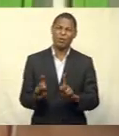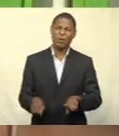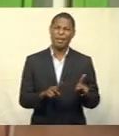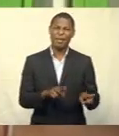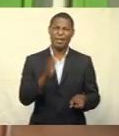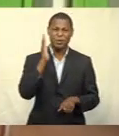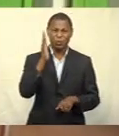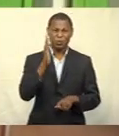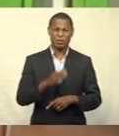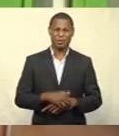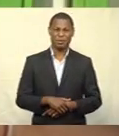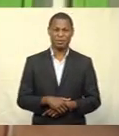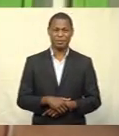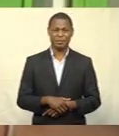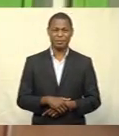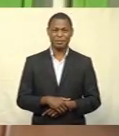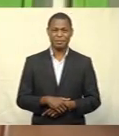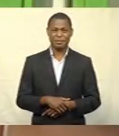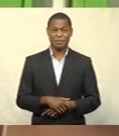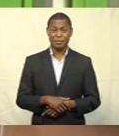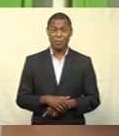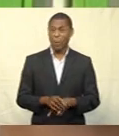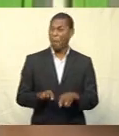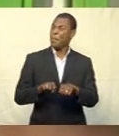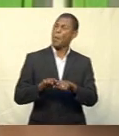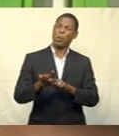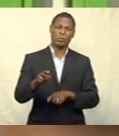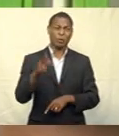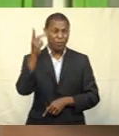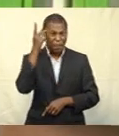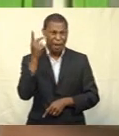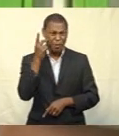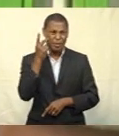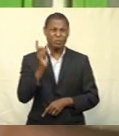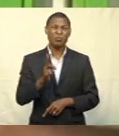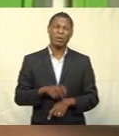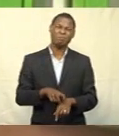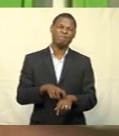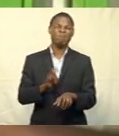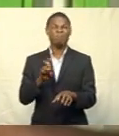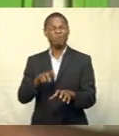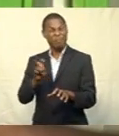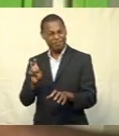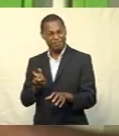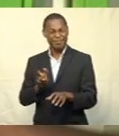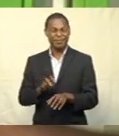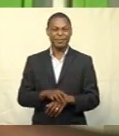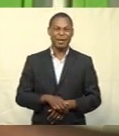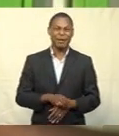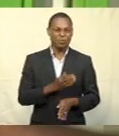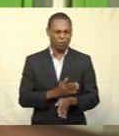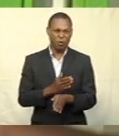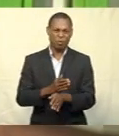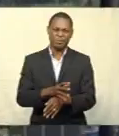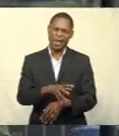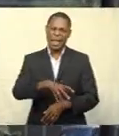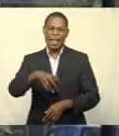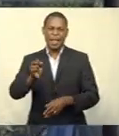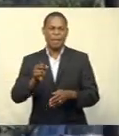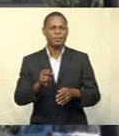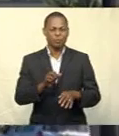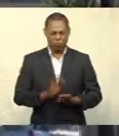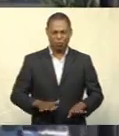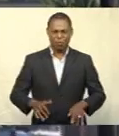Because most of the parents, those who lost their jobs, they took the children back to the villages.